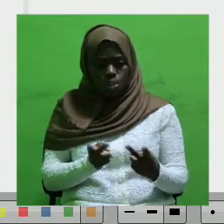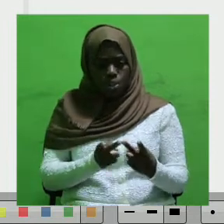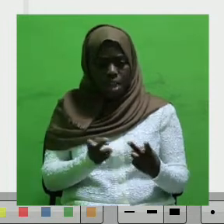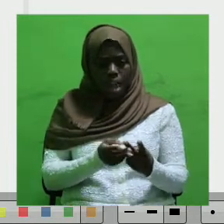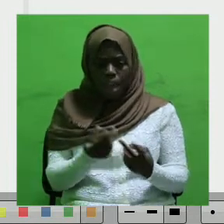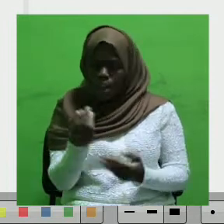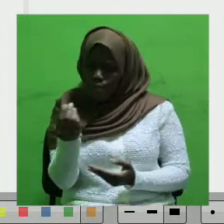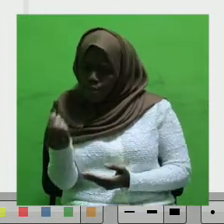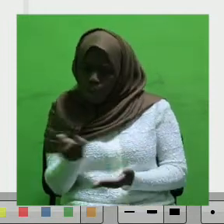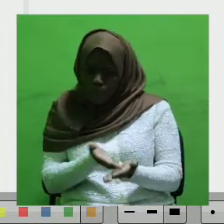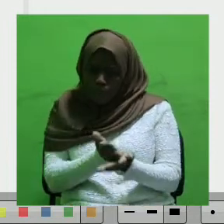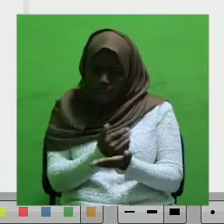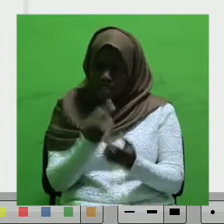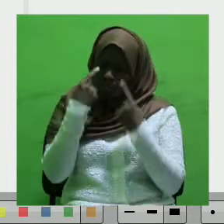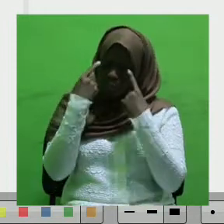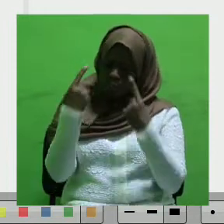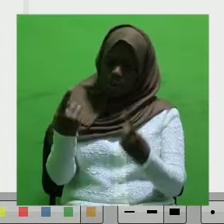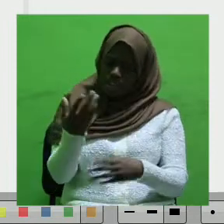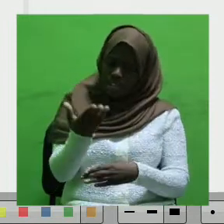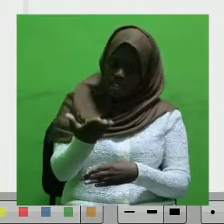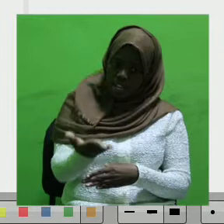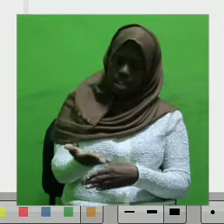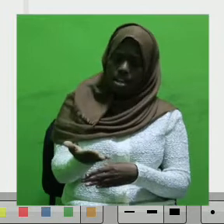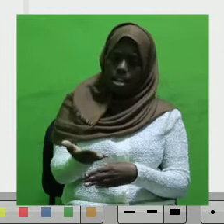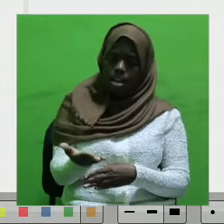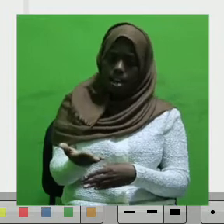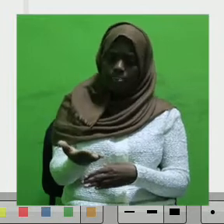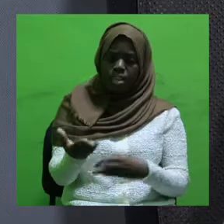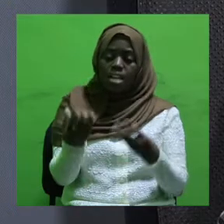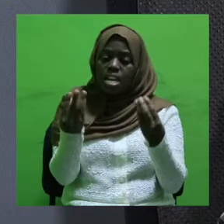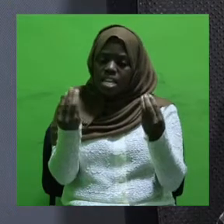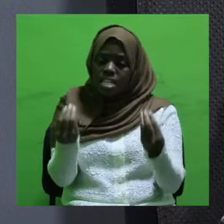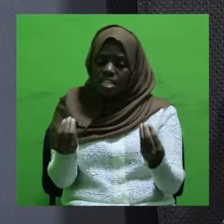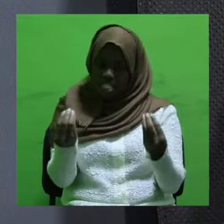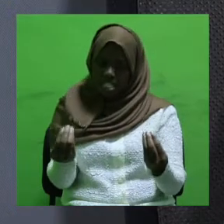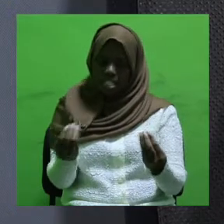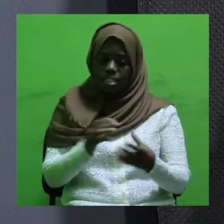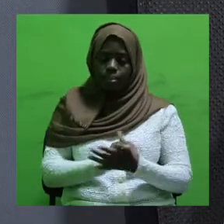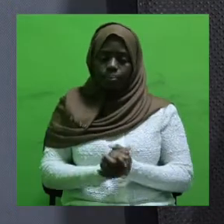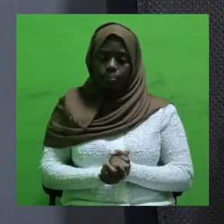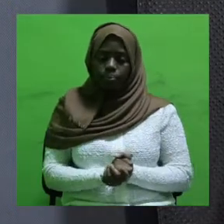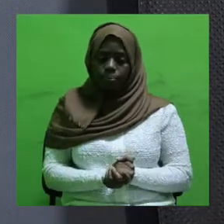are a few parts which have not been shown here, but we can show it easily.